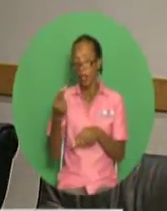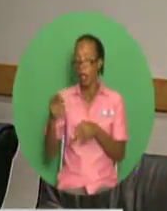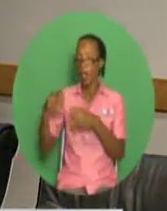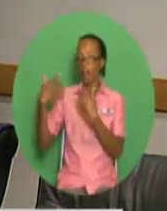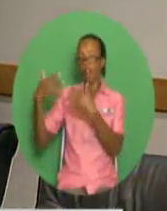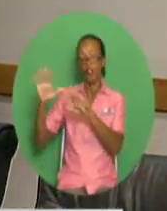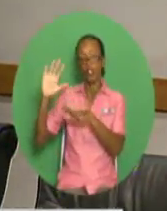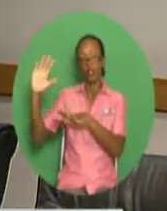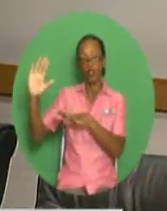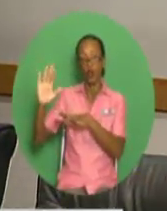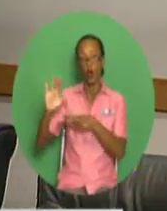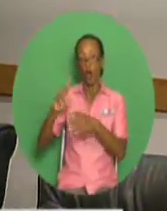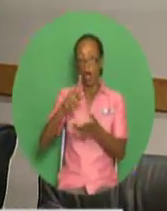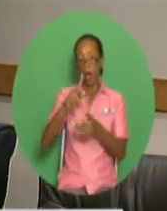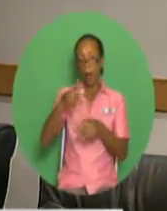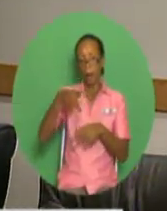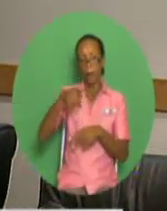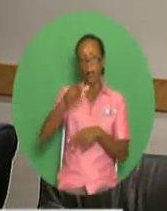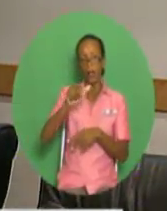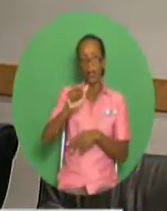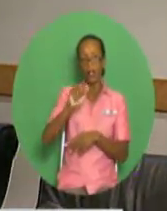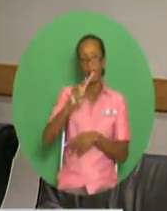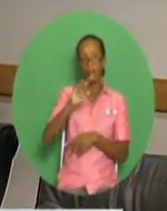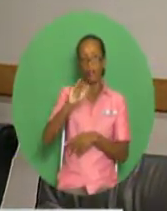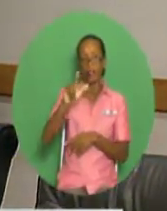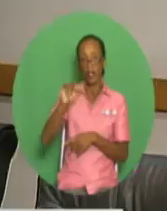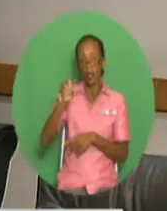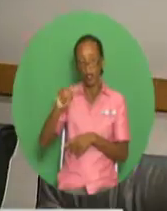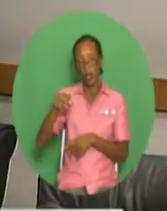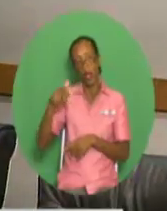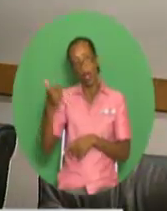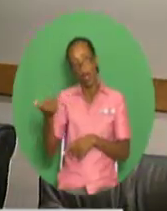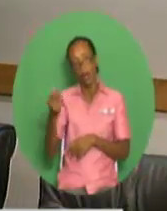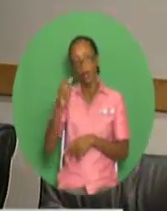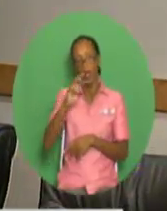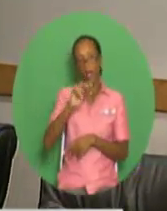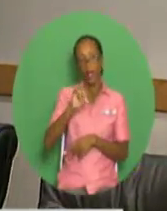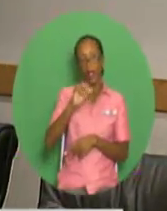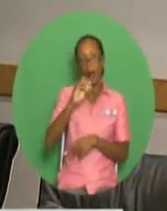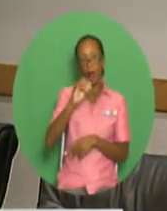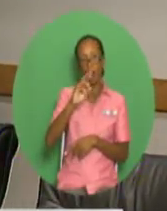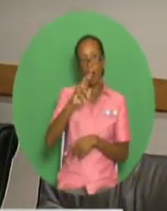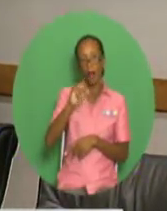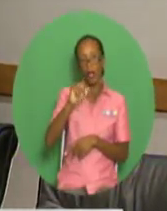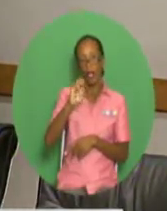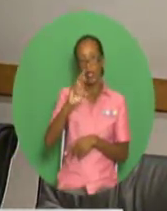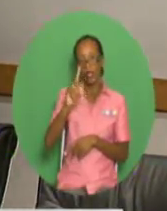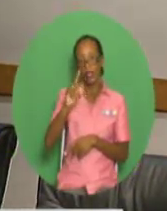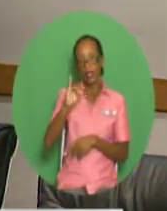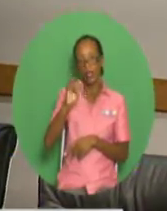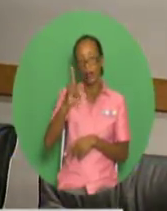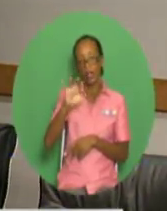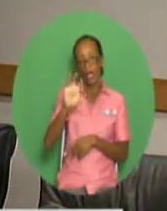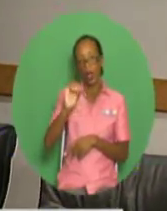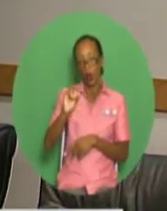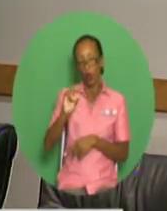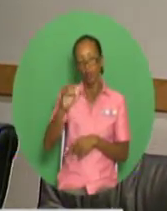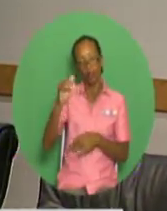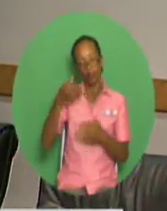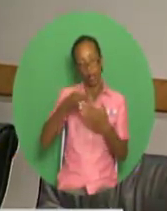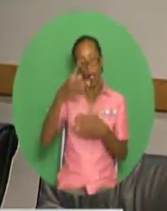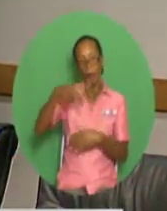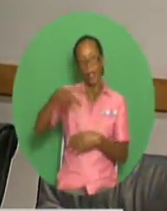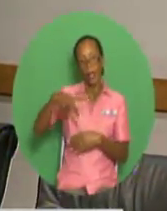pavilion. Mount Diablo, we finished that pavilion. As I mentioned before, the lighting of the Eddie Hart ground. Again, the Member for La